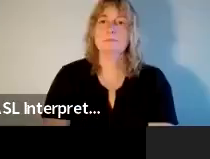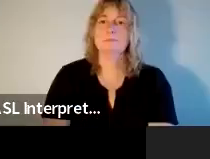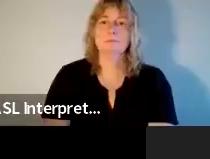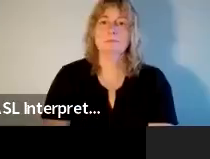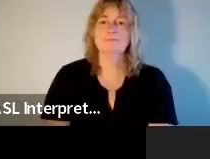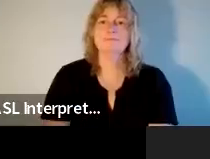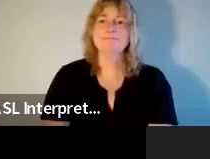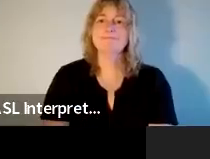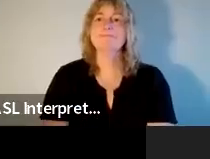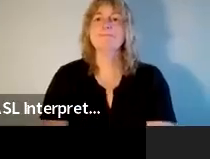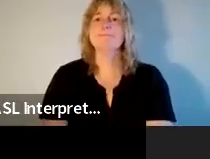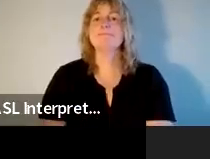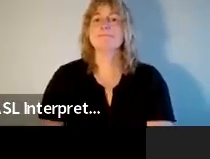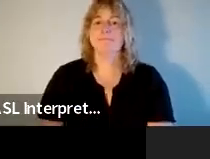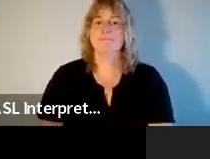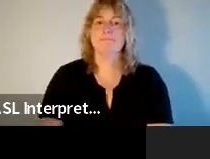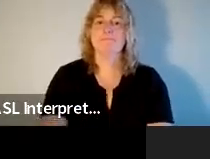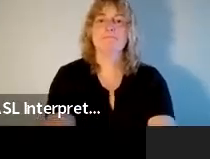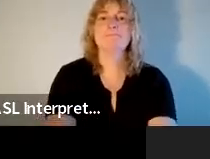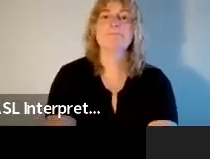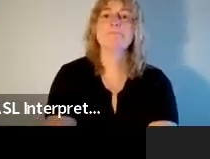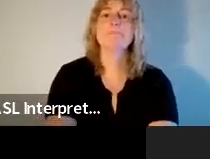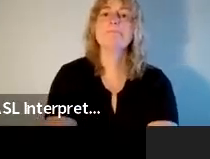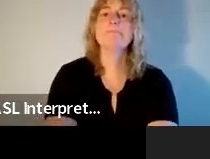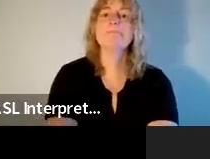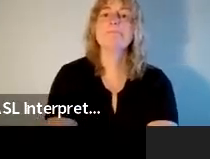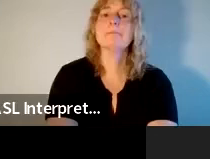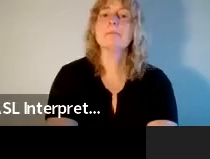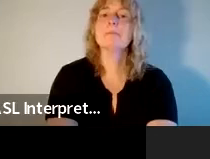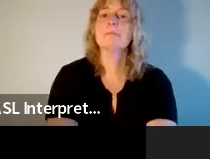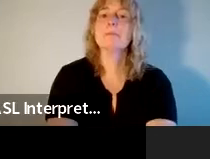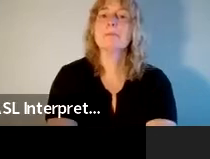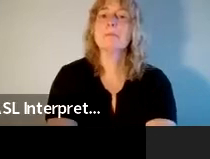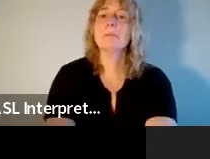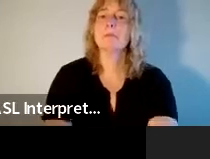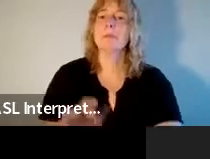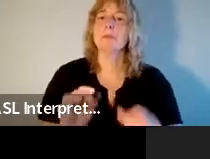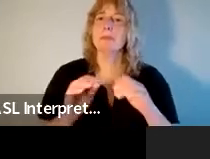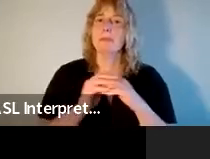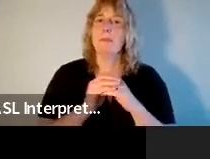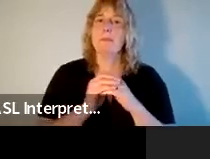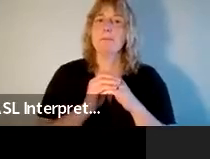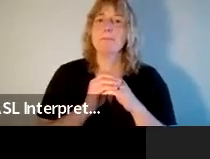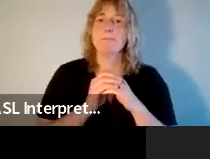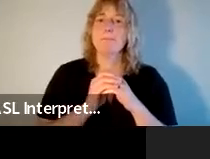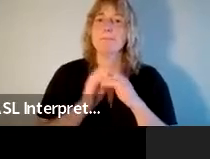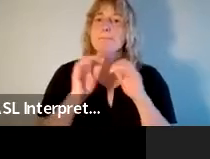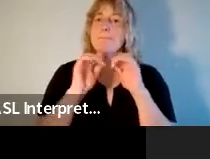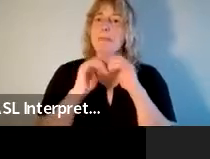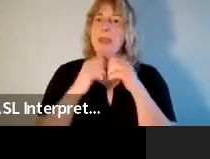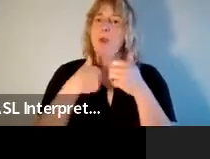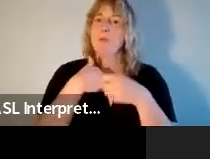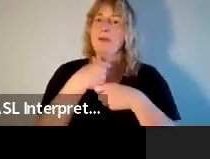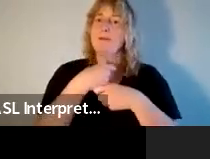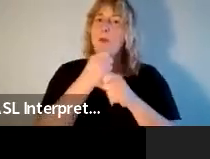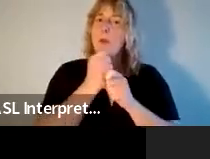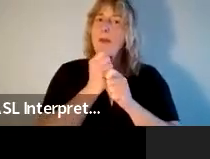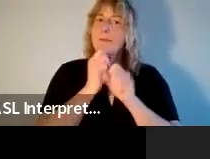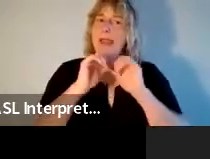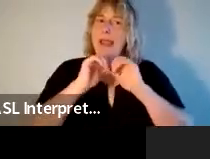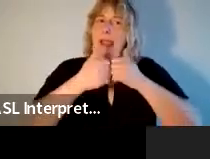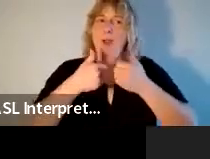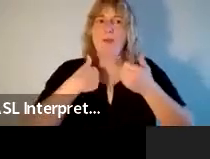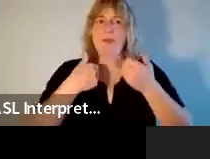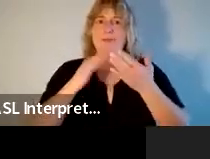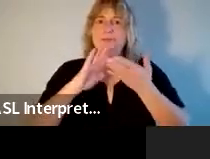did we get again to where we are today? The story of our origins in planets, in stars, and in galaxies and the universe.